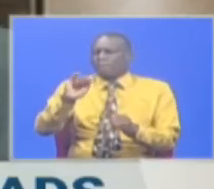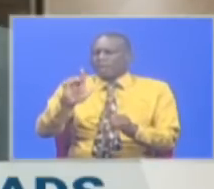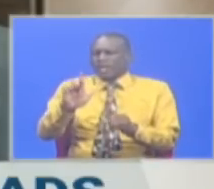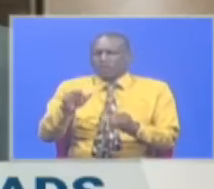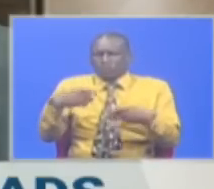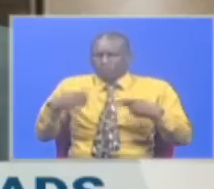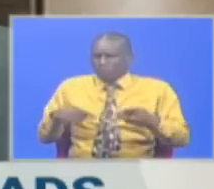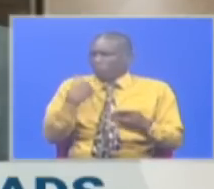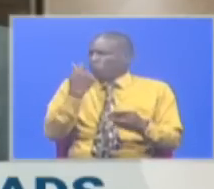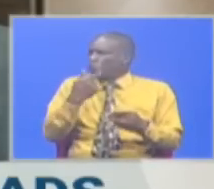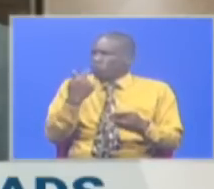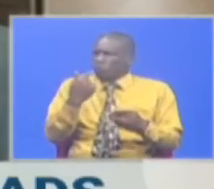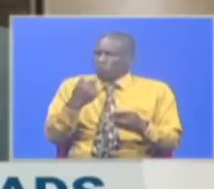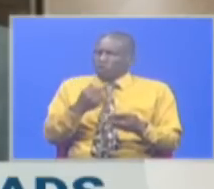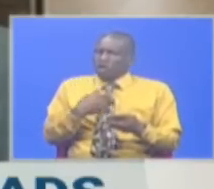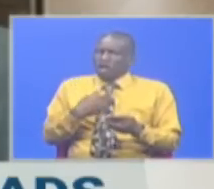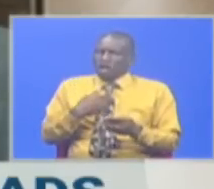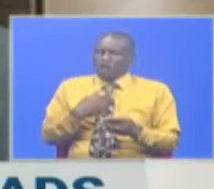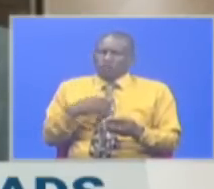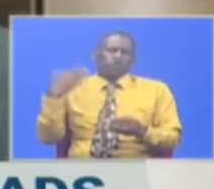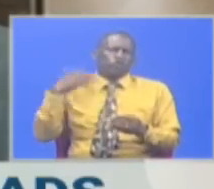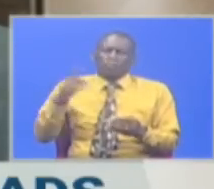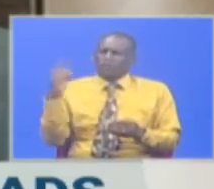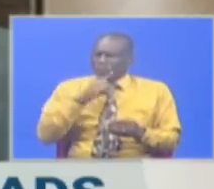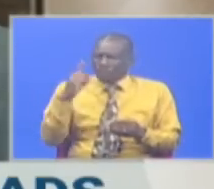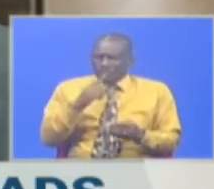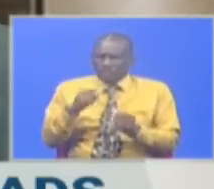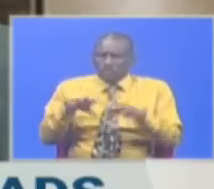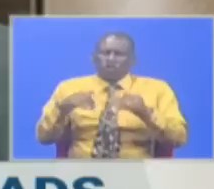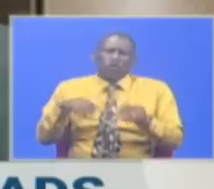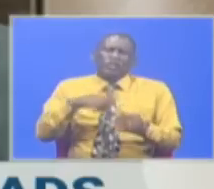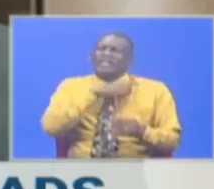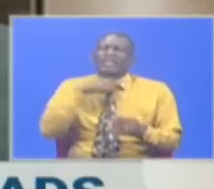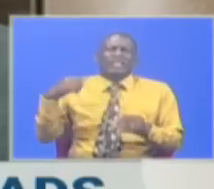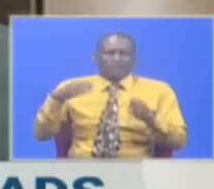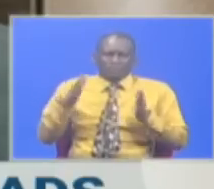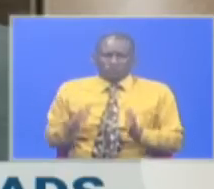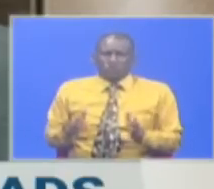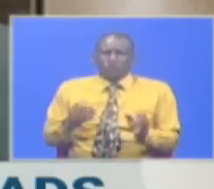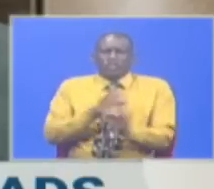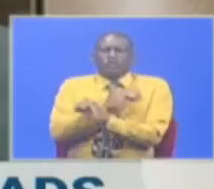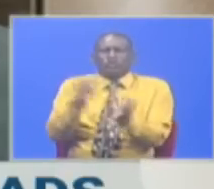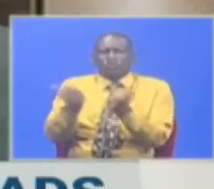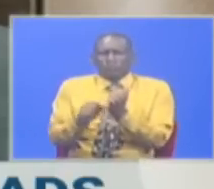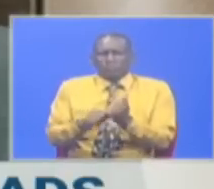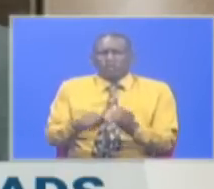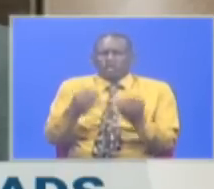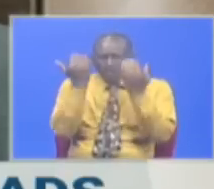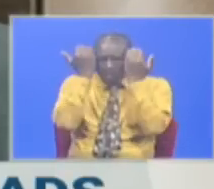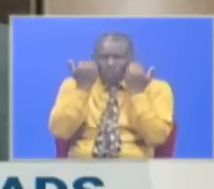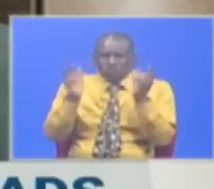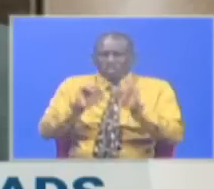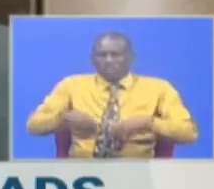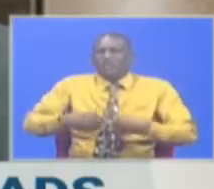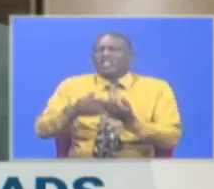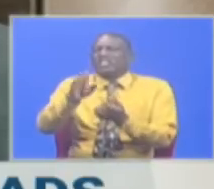the robbery with violence or murder, there was no problem. The law, the courts didn't give bail. But now we have come